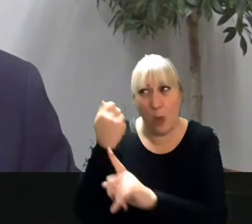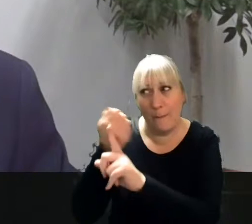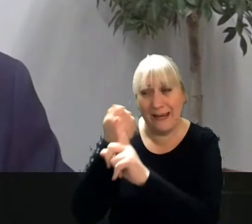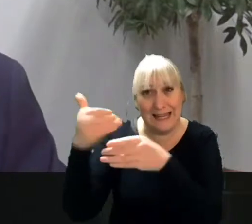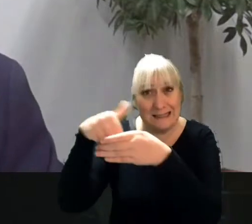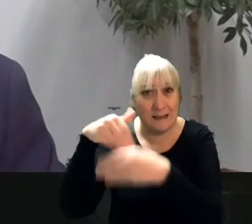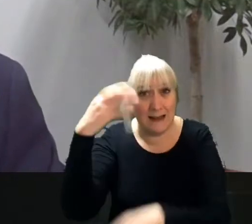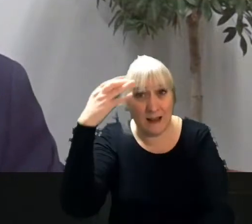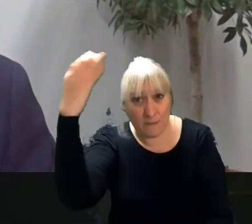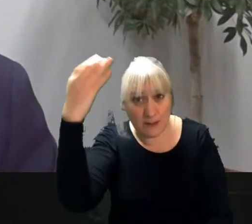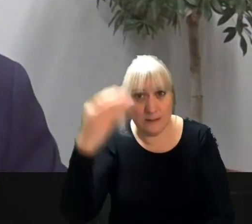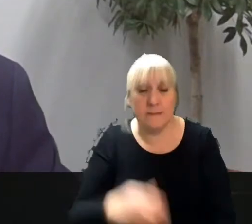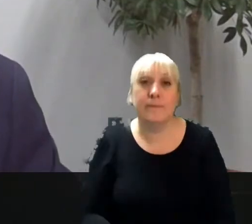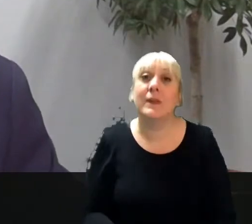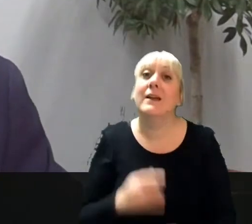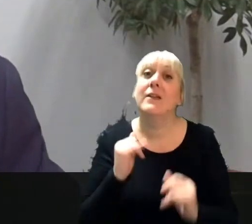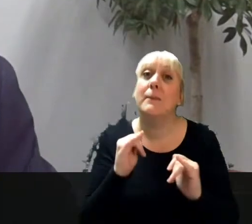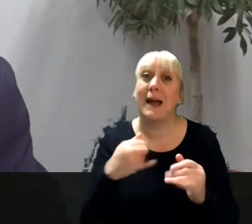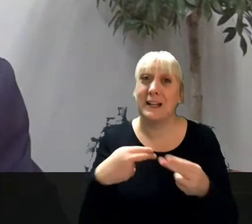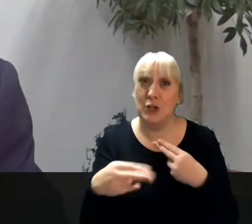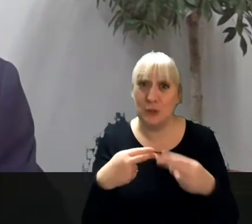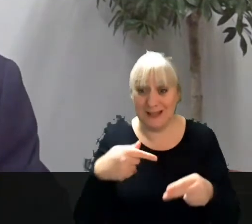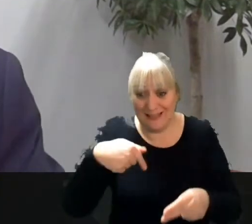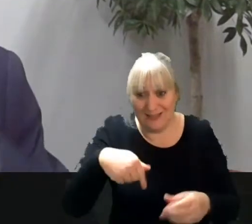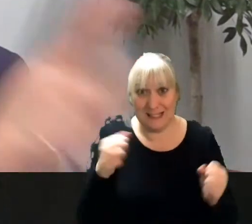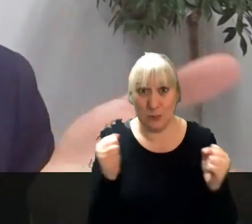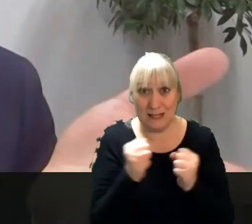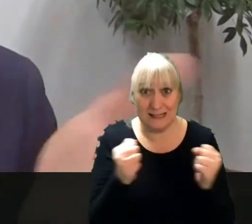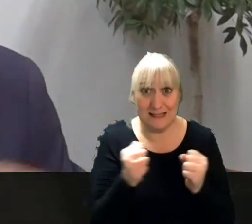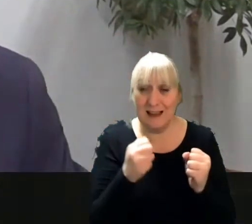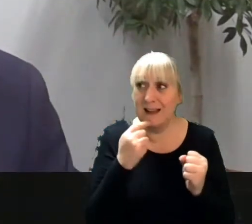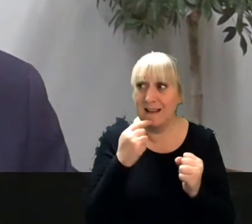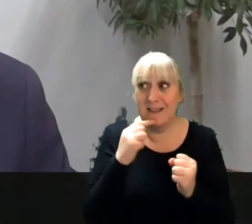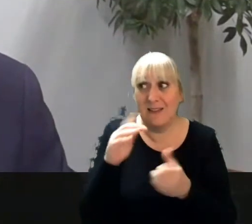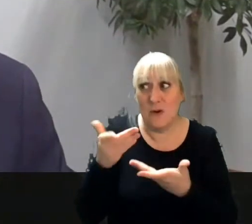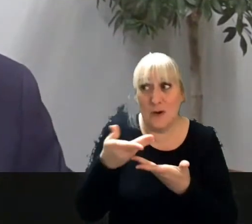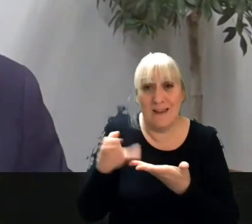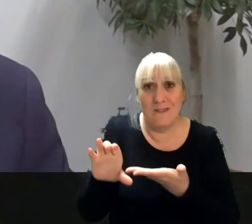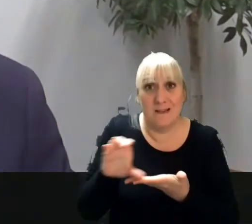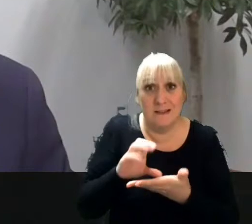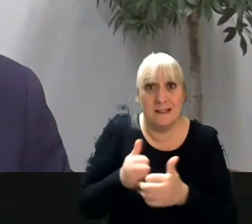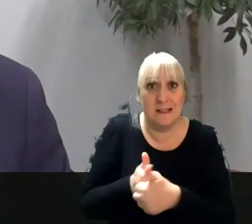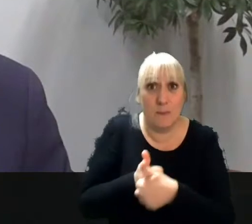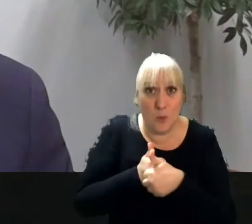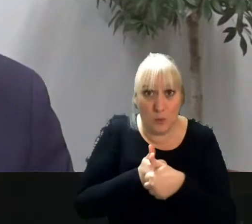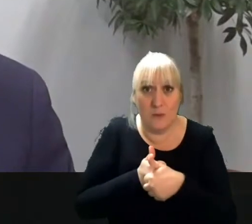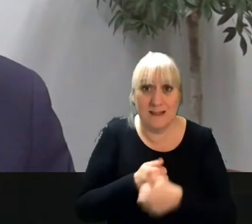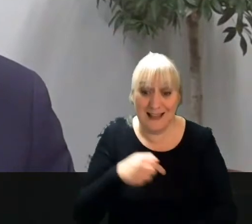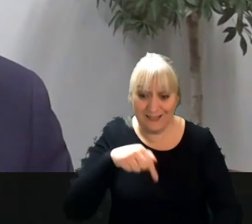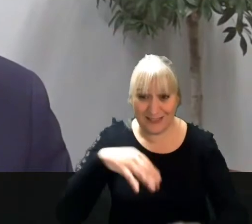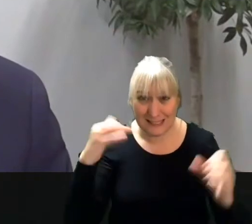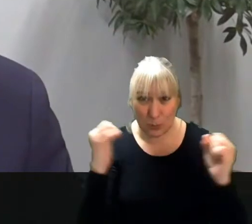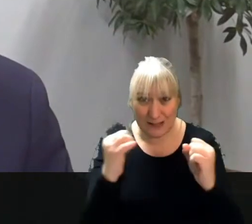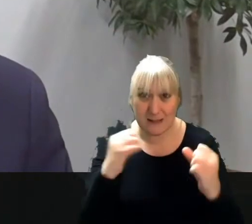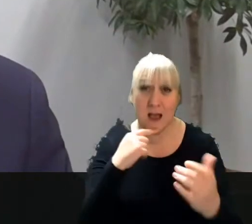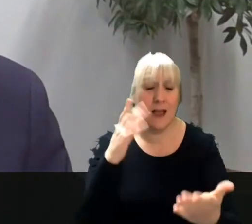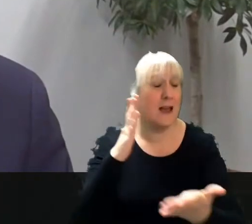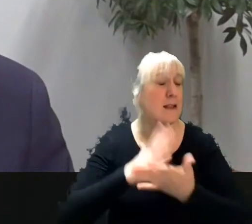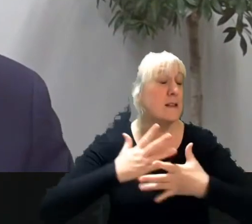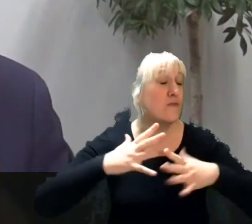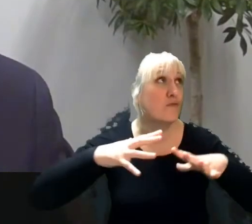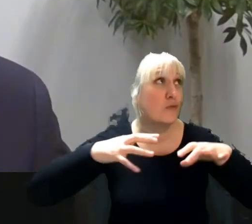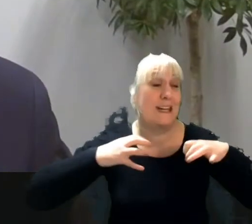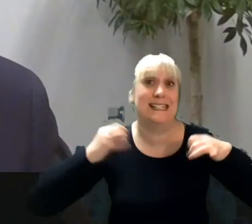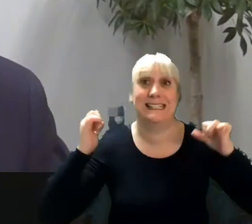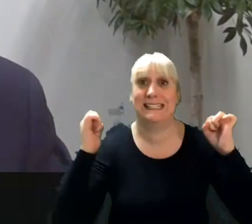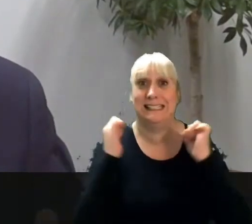winter, the government's not giving us the financial support we need for Everyone In. So this winter, when it really is freezing literally outside, we're having to